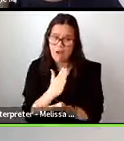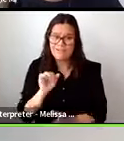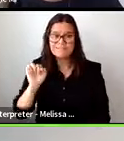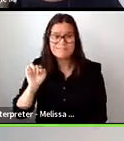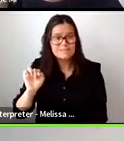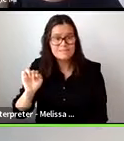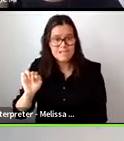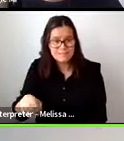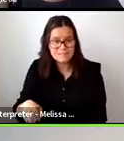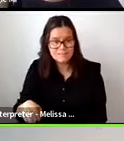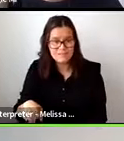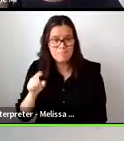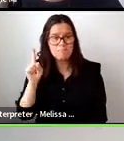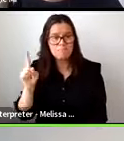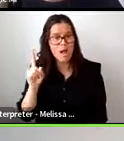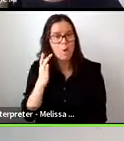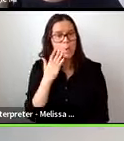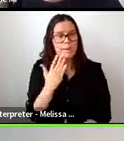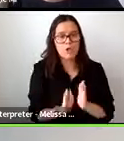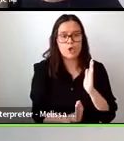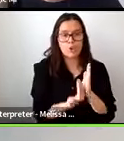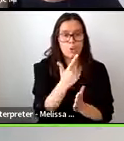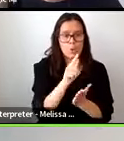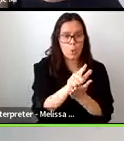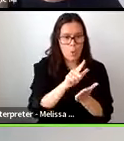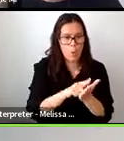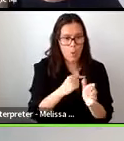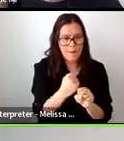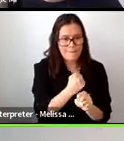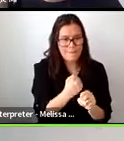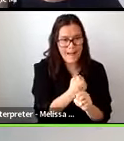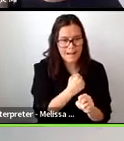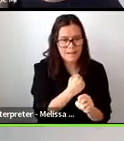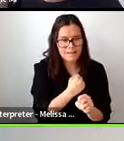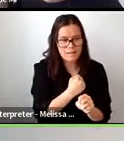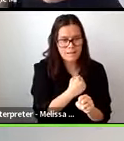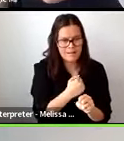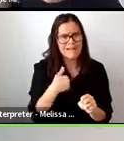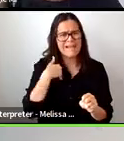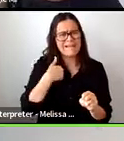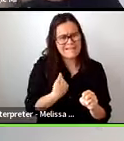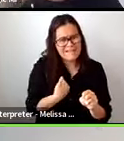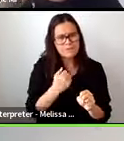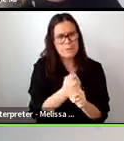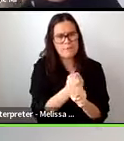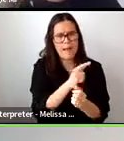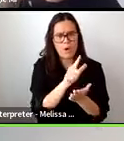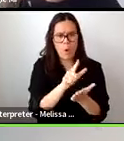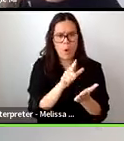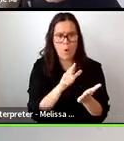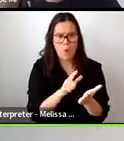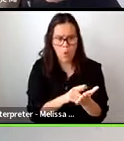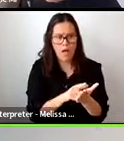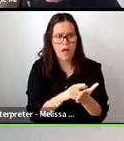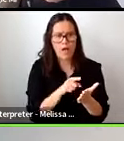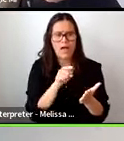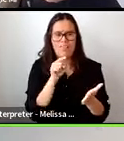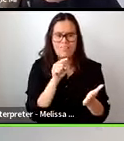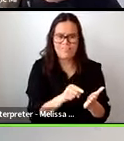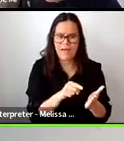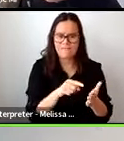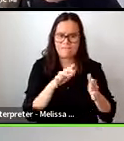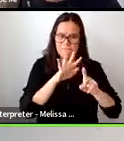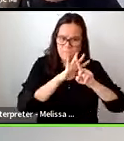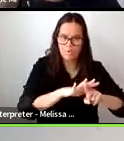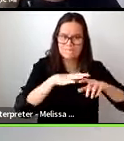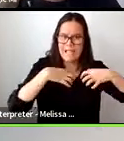However, when developing legislation, enforceable law must result, not just another code.